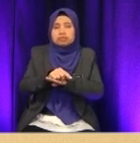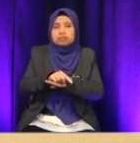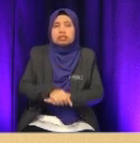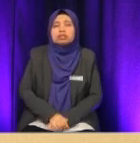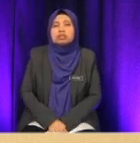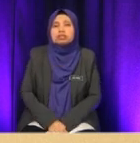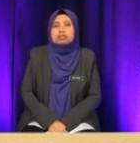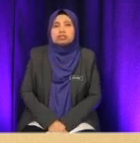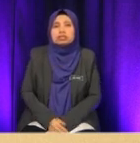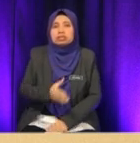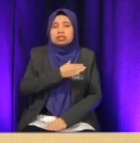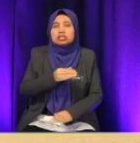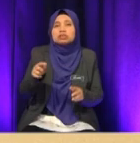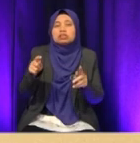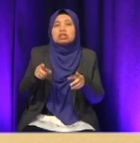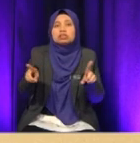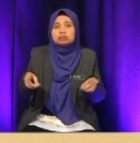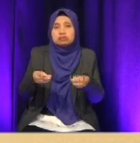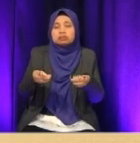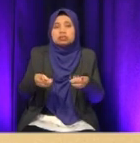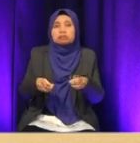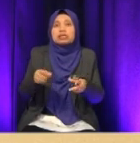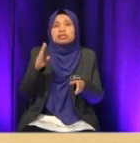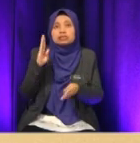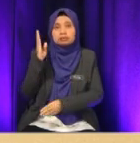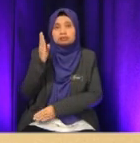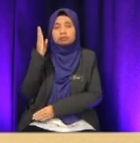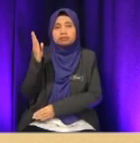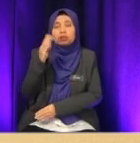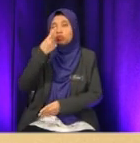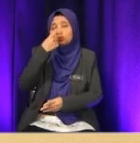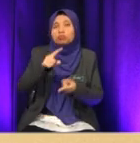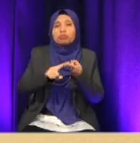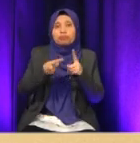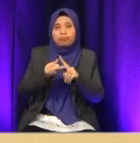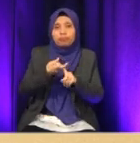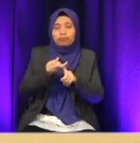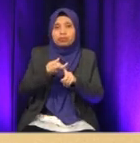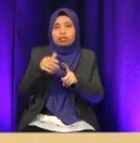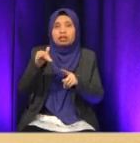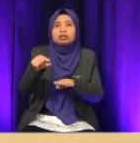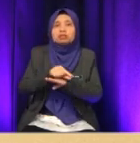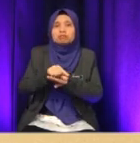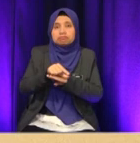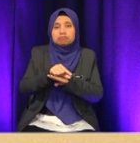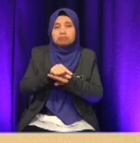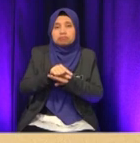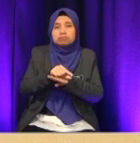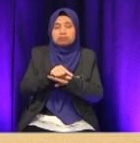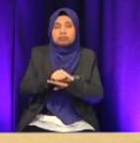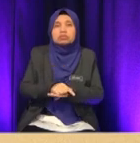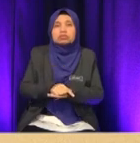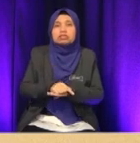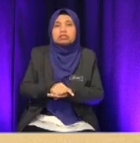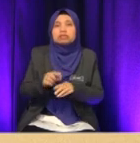home, and they do this regularly, so they develop a friendship with the person. Other tasks are one-off, such